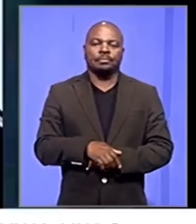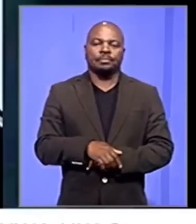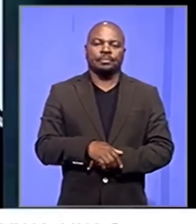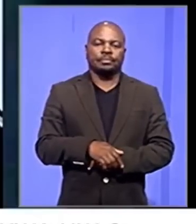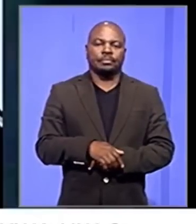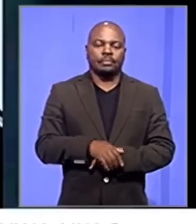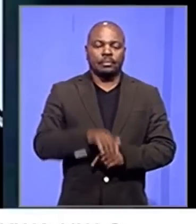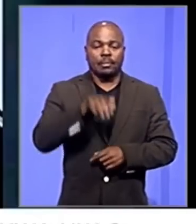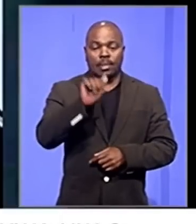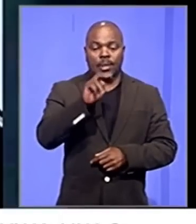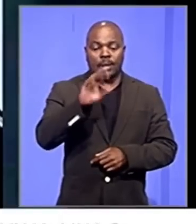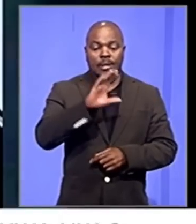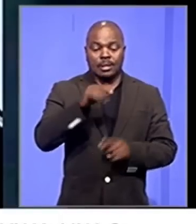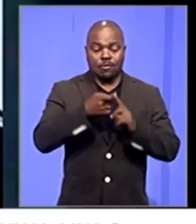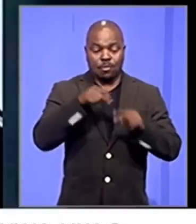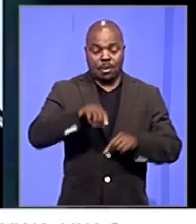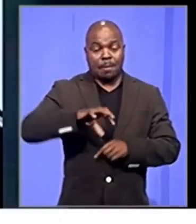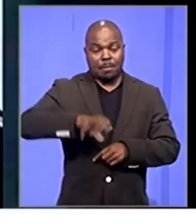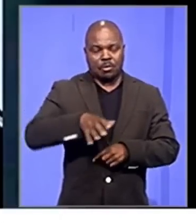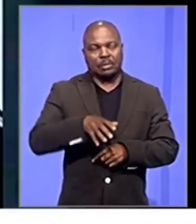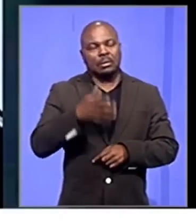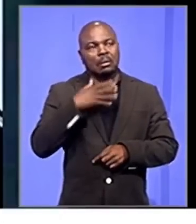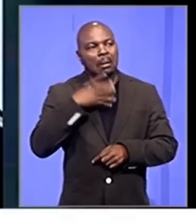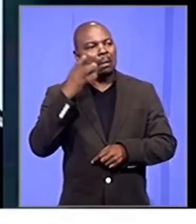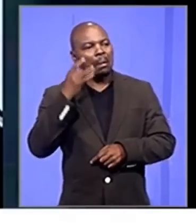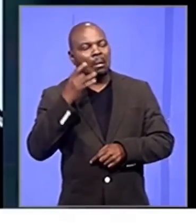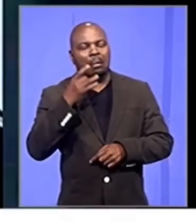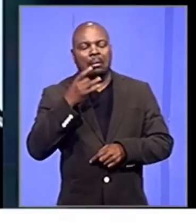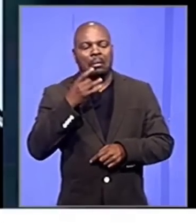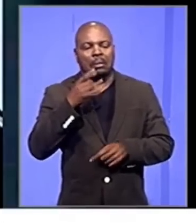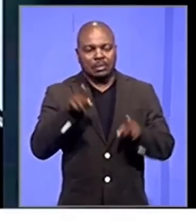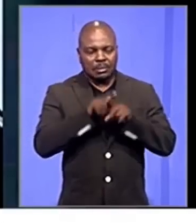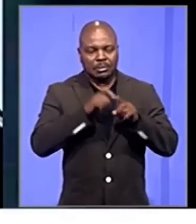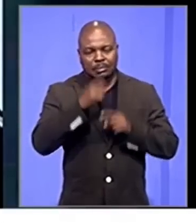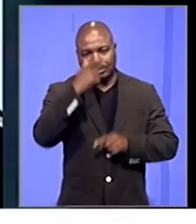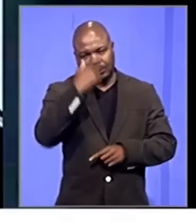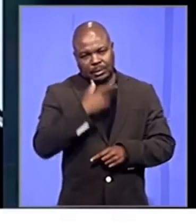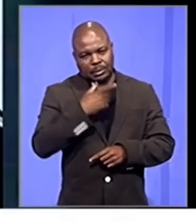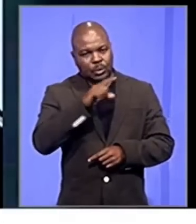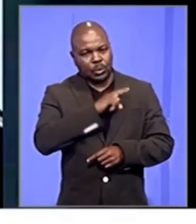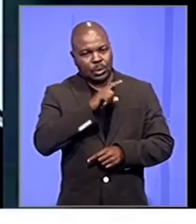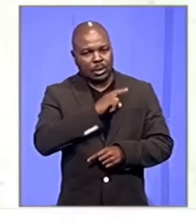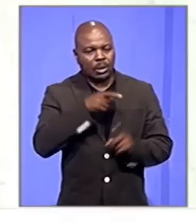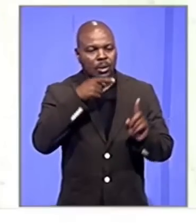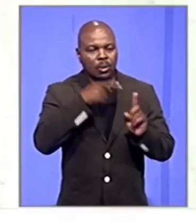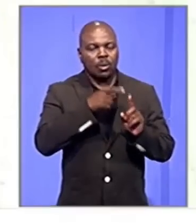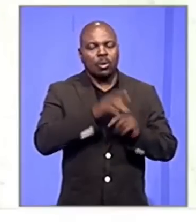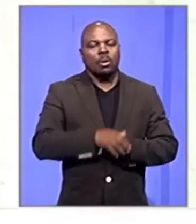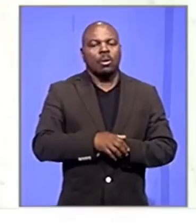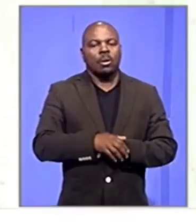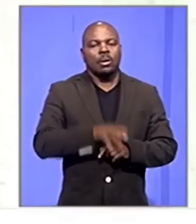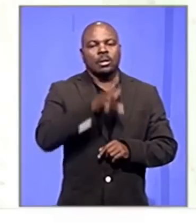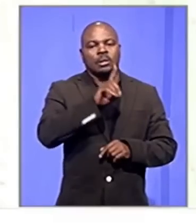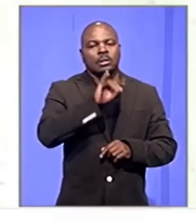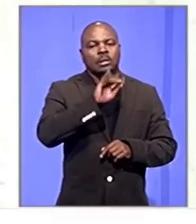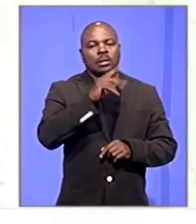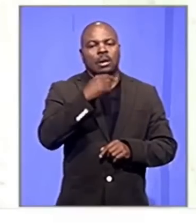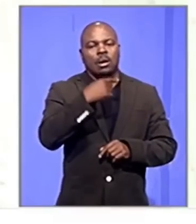The ANC in the province has learned with sadness the untimely passing of comrade